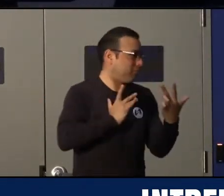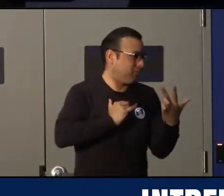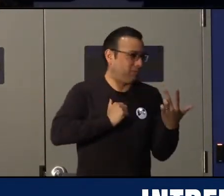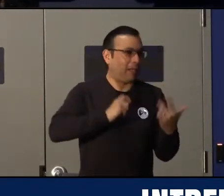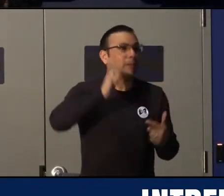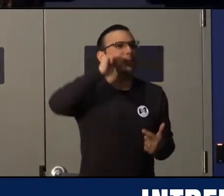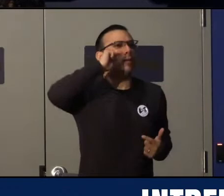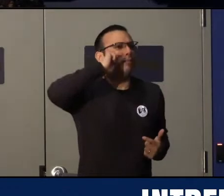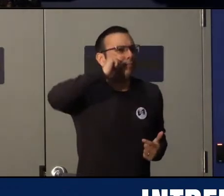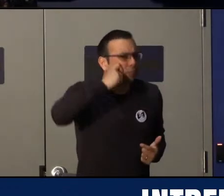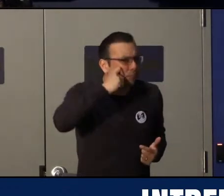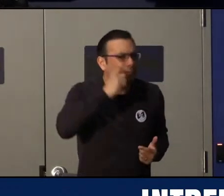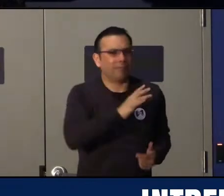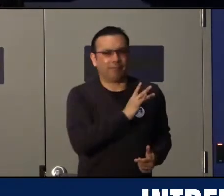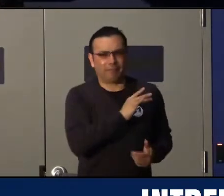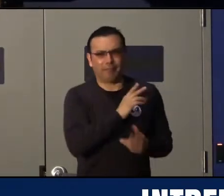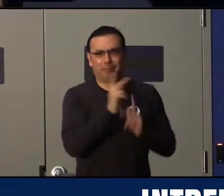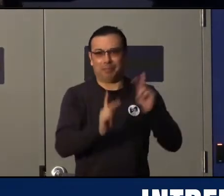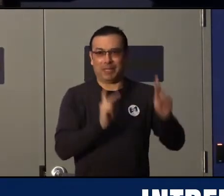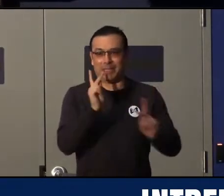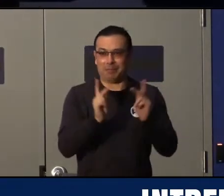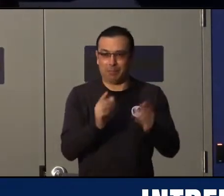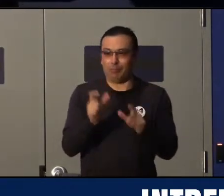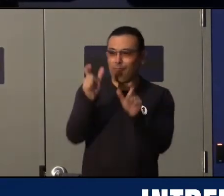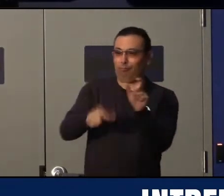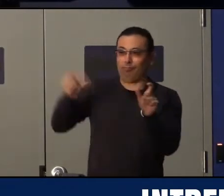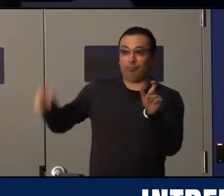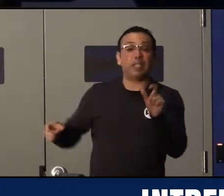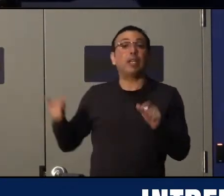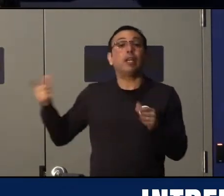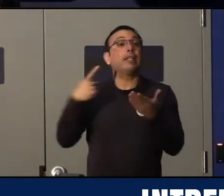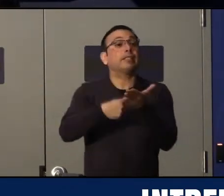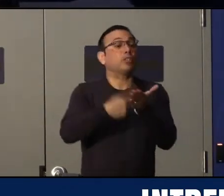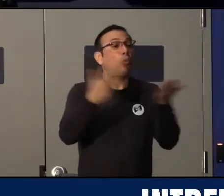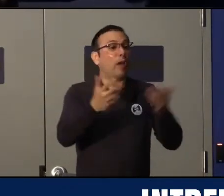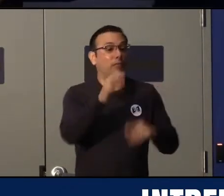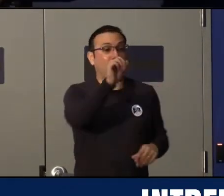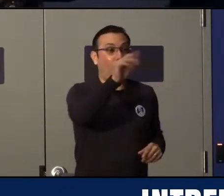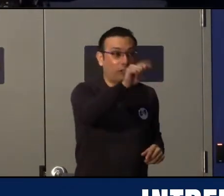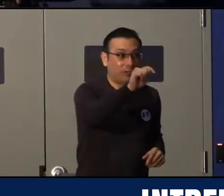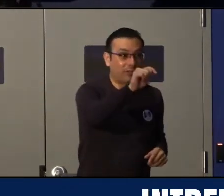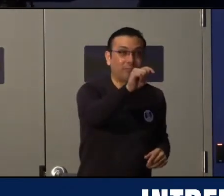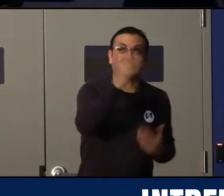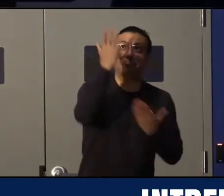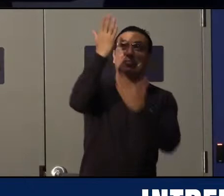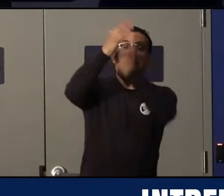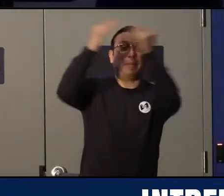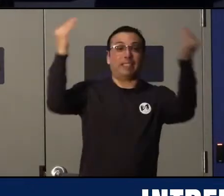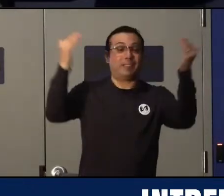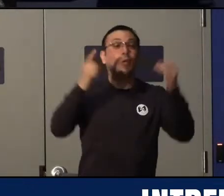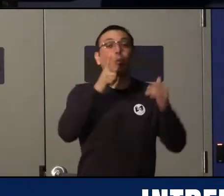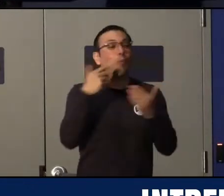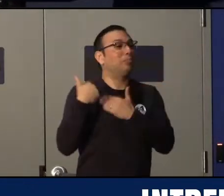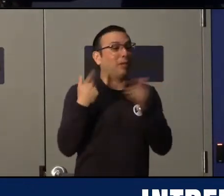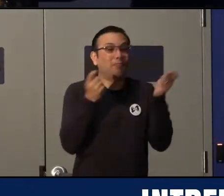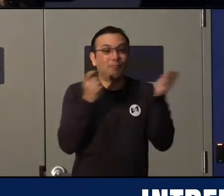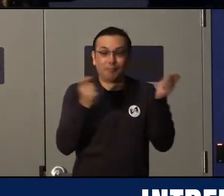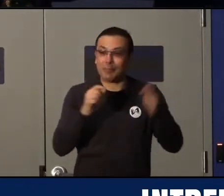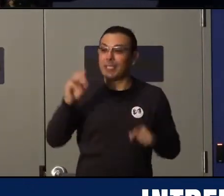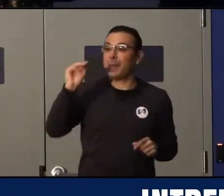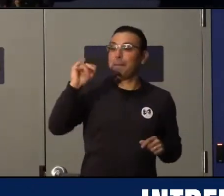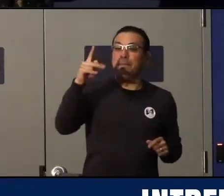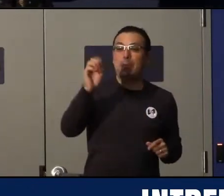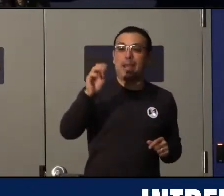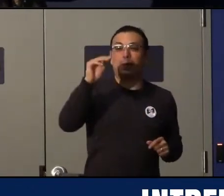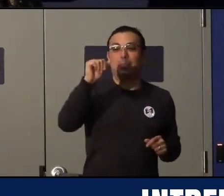people who are going to be talking a bit about art in space tonight. So first of all, we've got our wonderful moderator, Mr. Mike